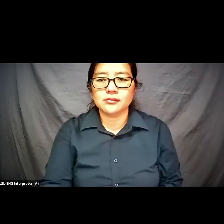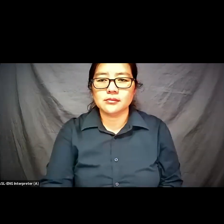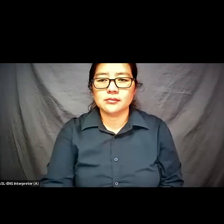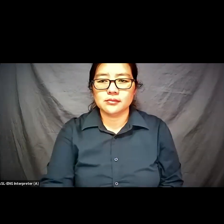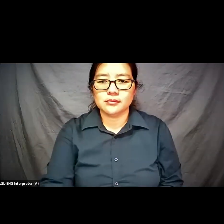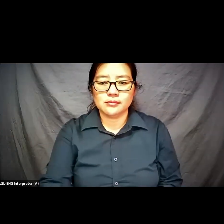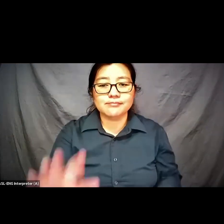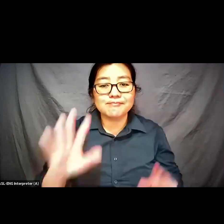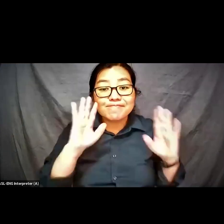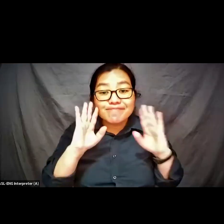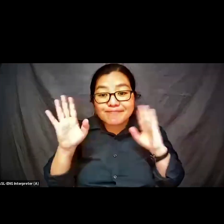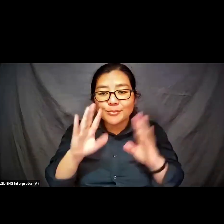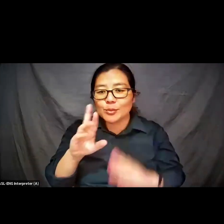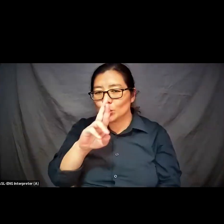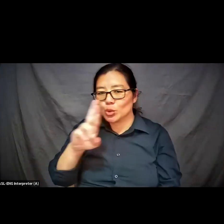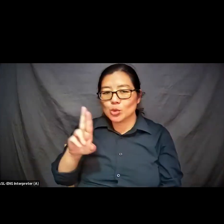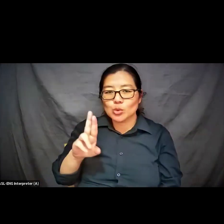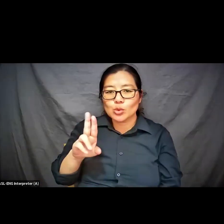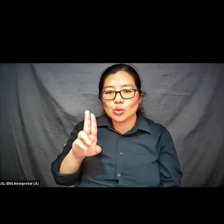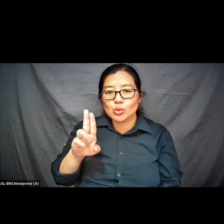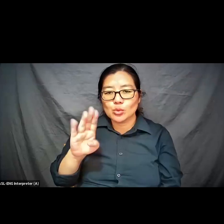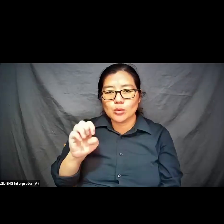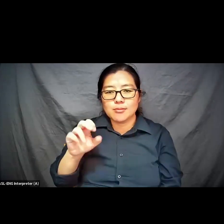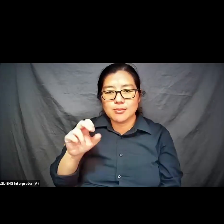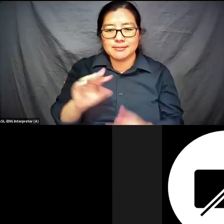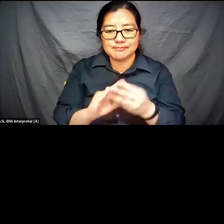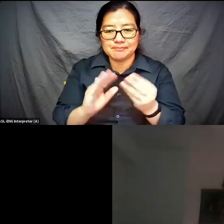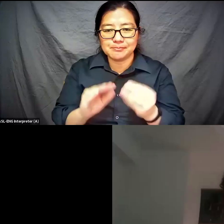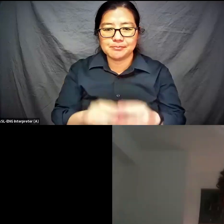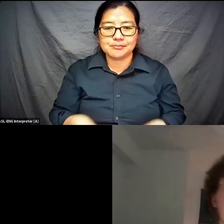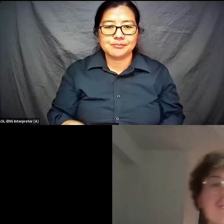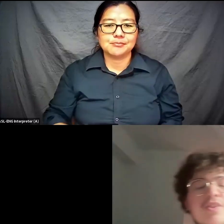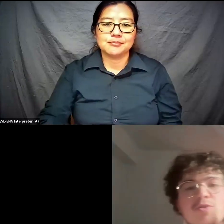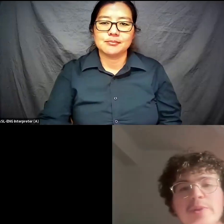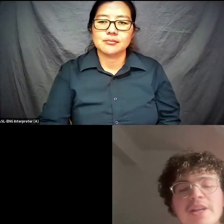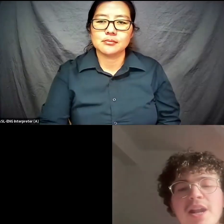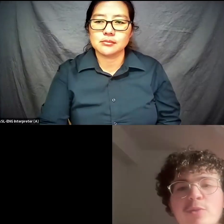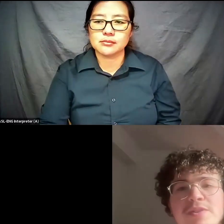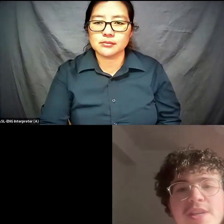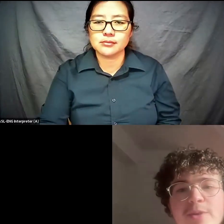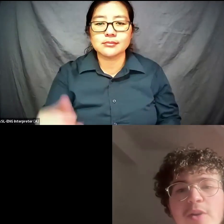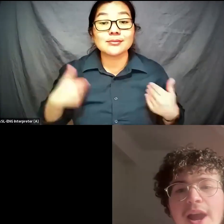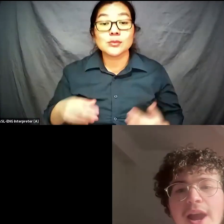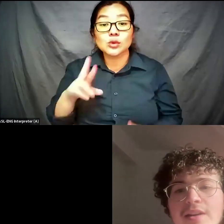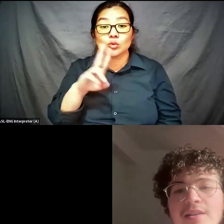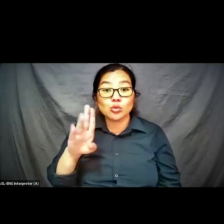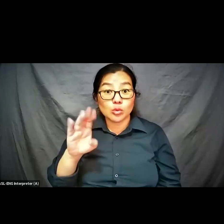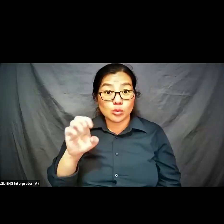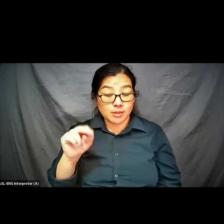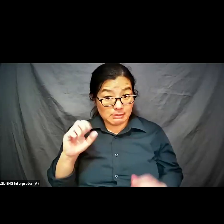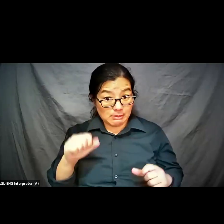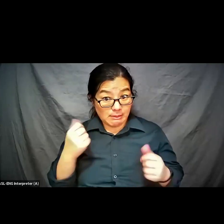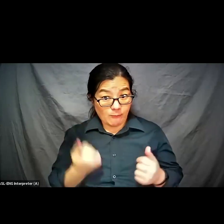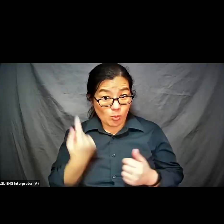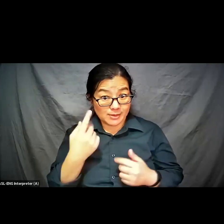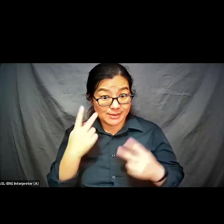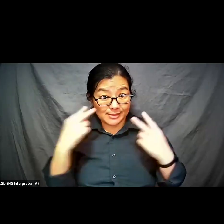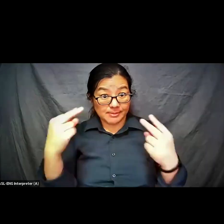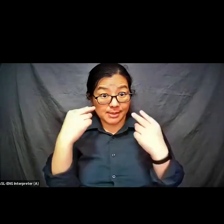justice says, what if you're disabled and undocumented? What if you think the settler colonial nation we live in is a farce